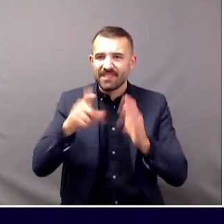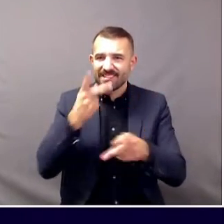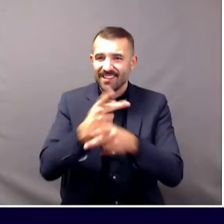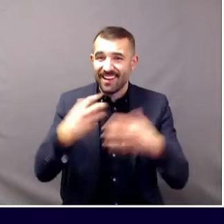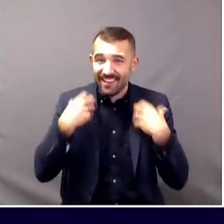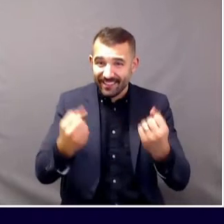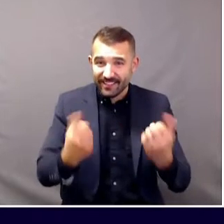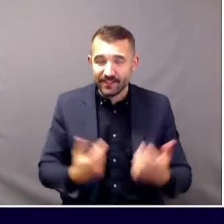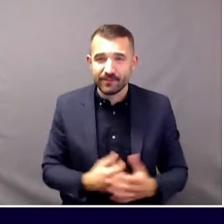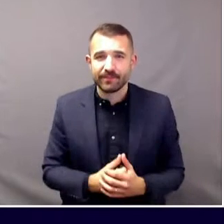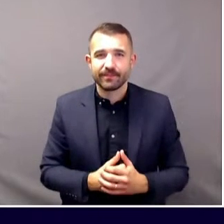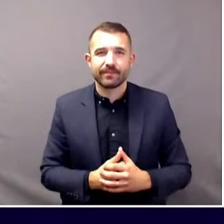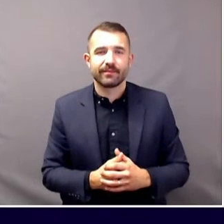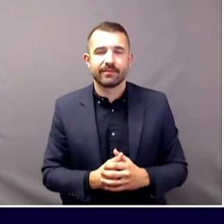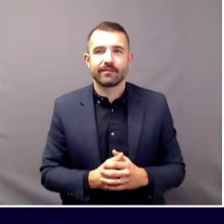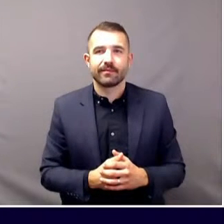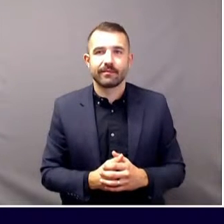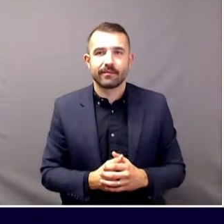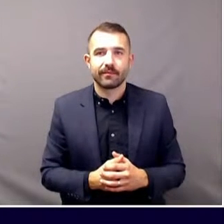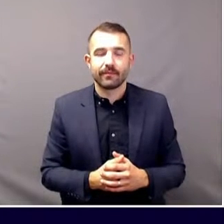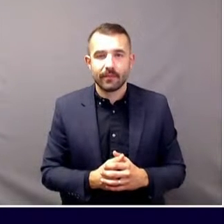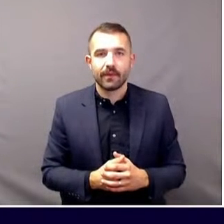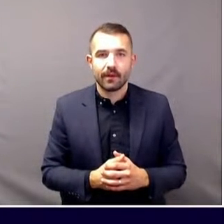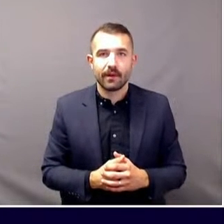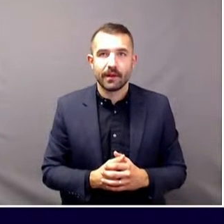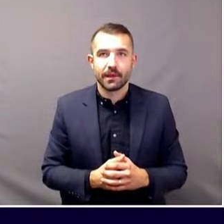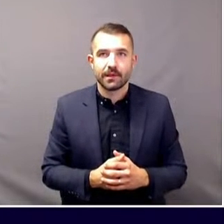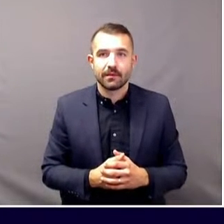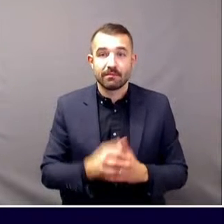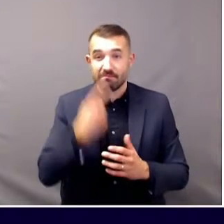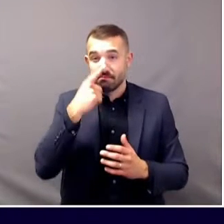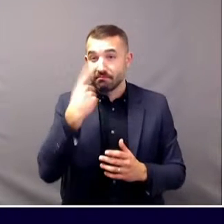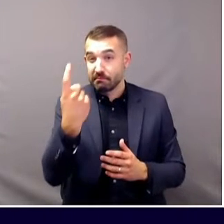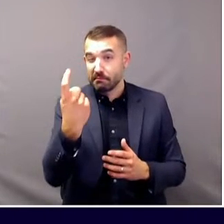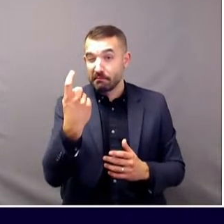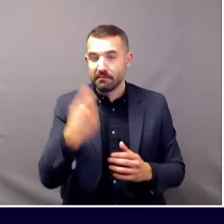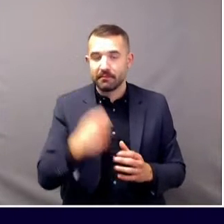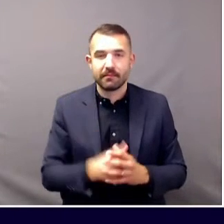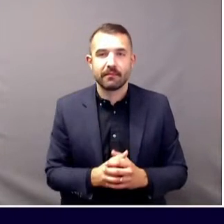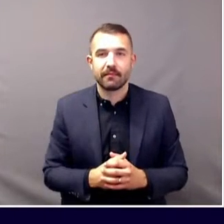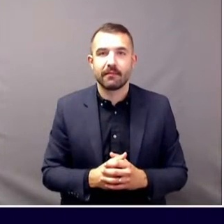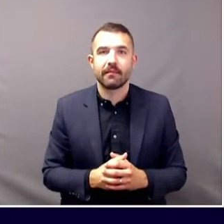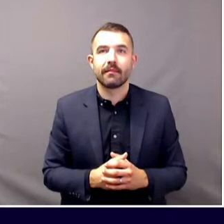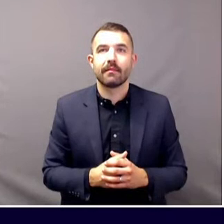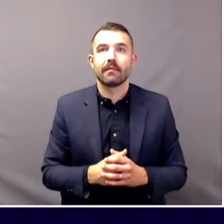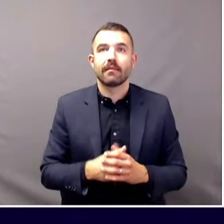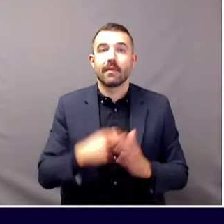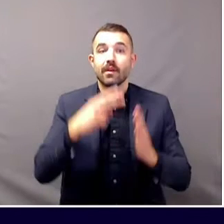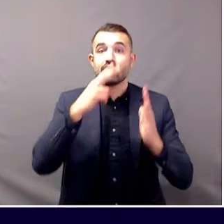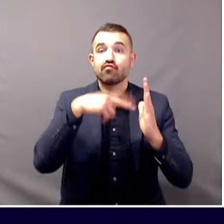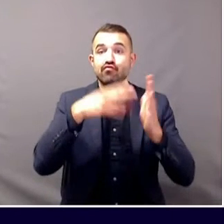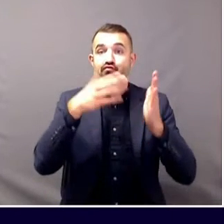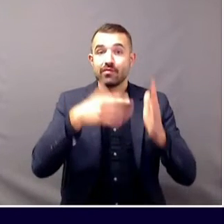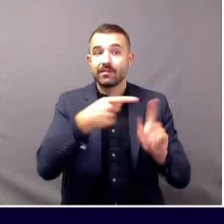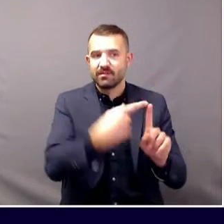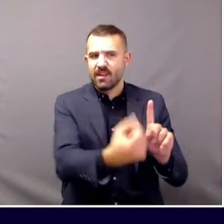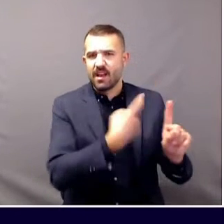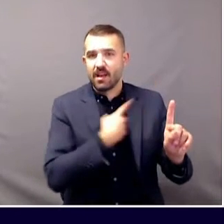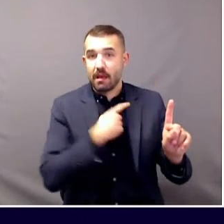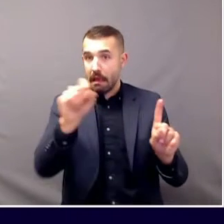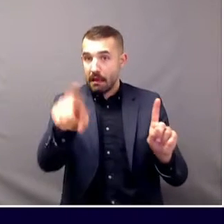Oh, ahead, sorry, Charlie. can I just ask one? I had a reader question as well. I just wanted to flip in, which